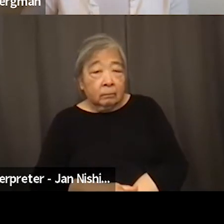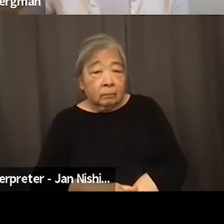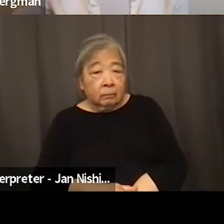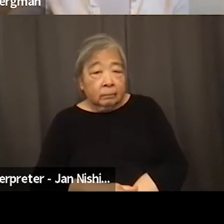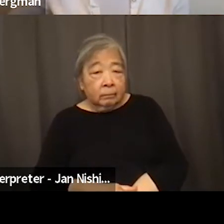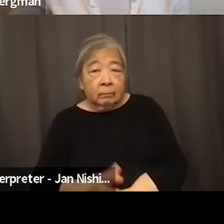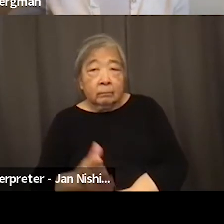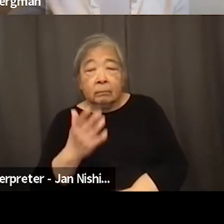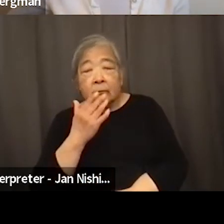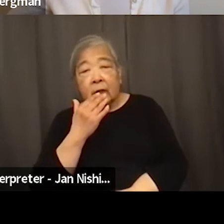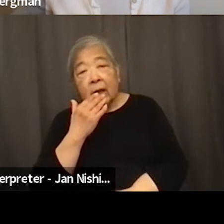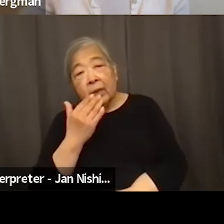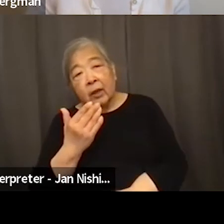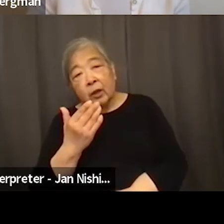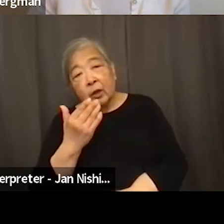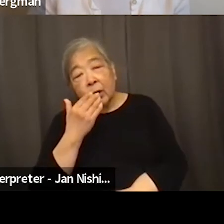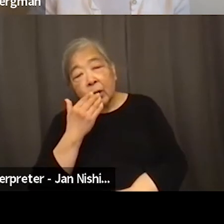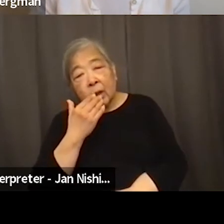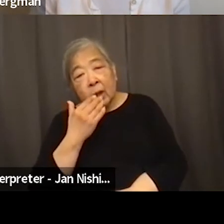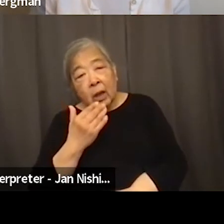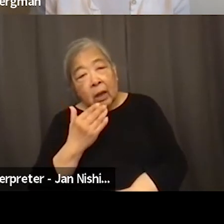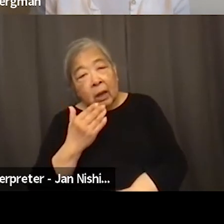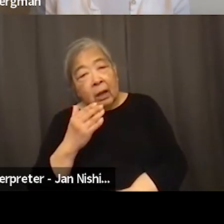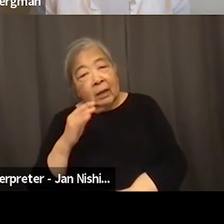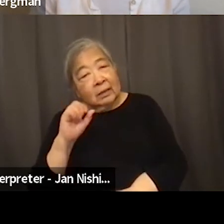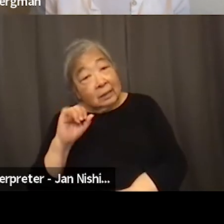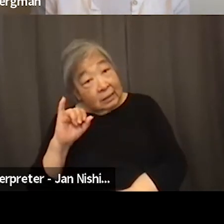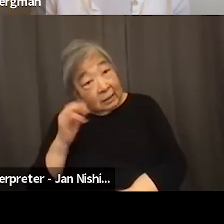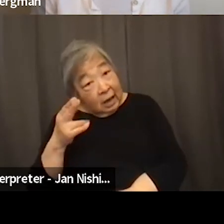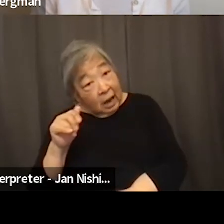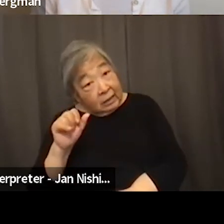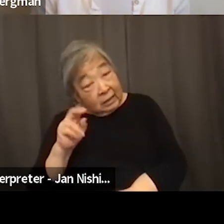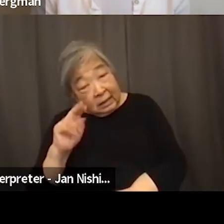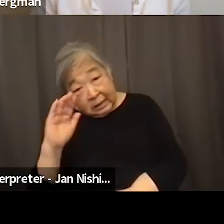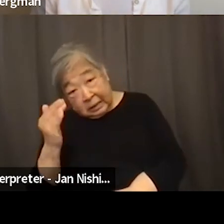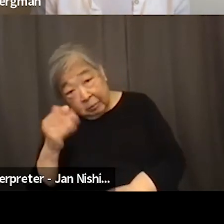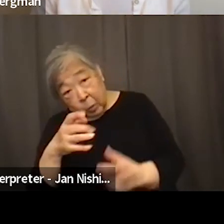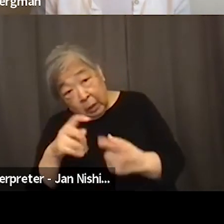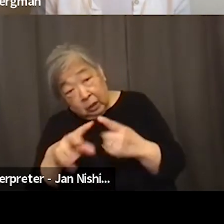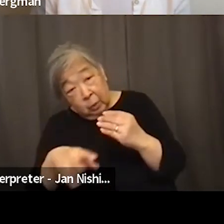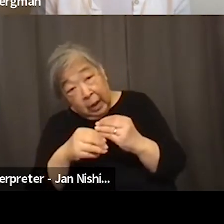Thank you. Thank you so much. Siihasin, it seems like you might want to add something.